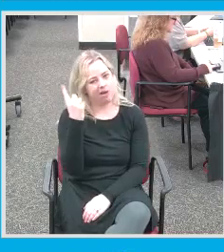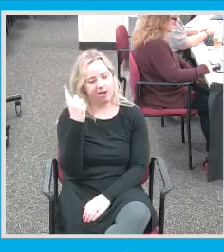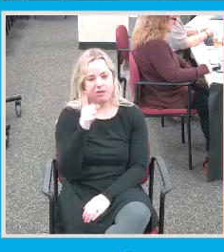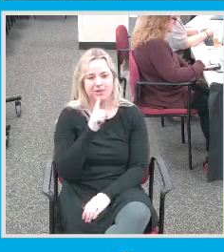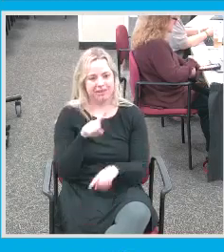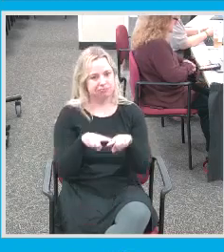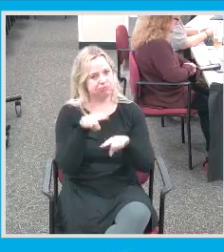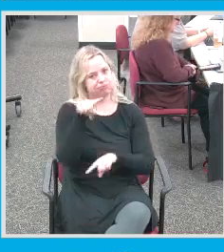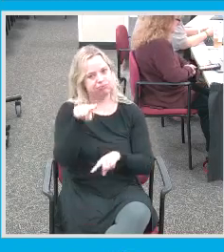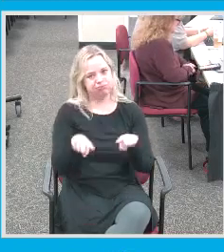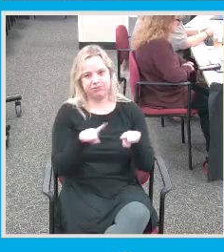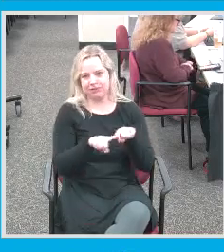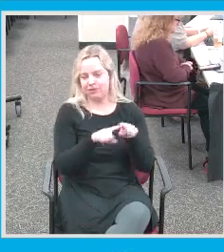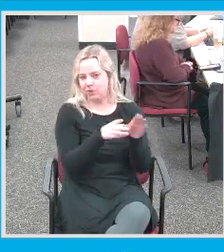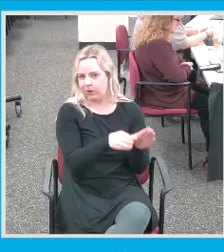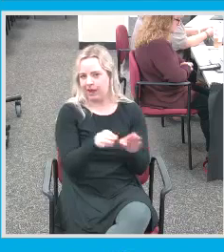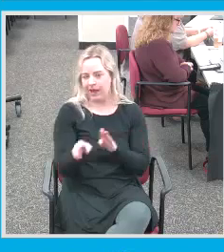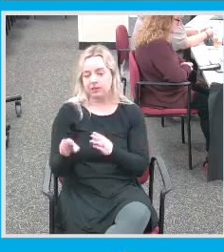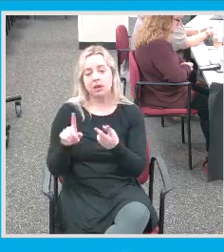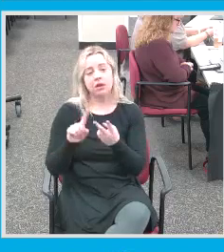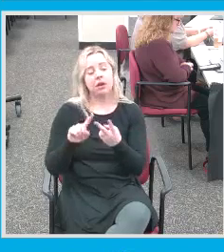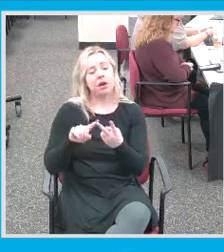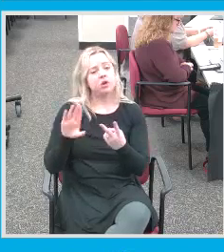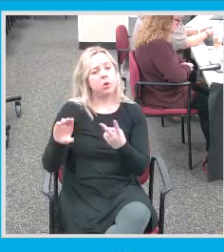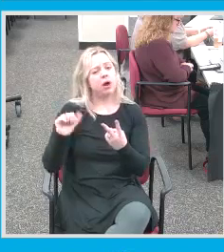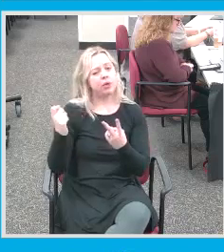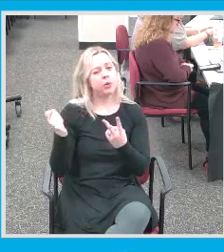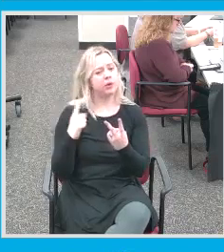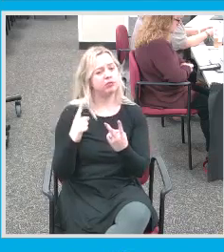then the second one about trusted adults.